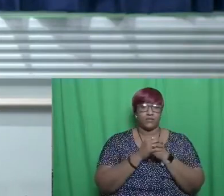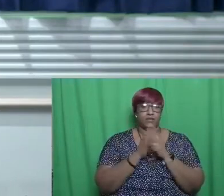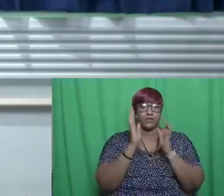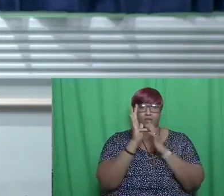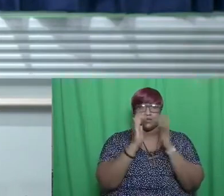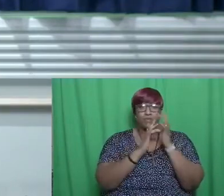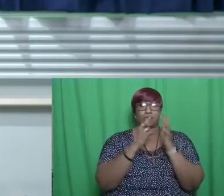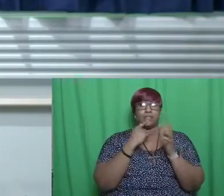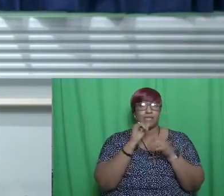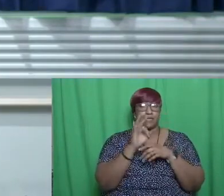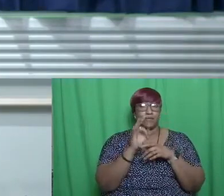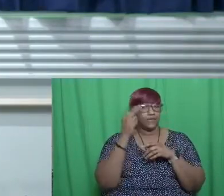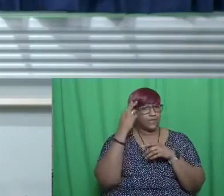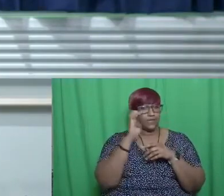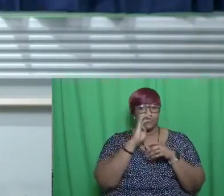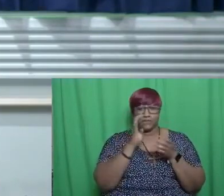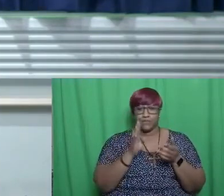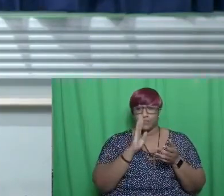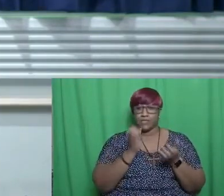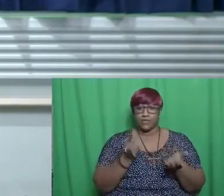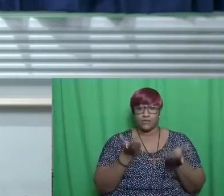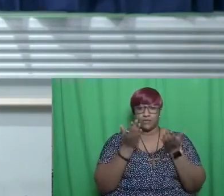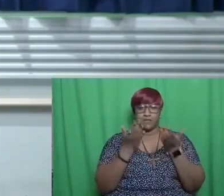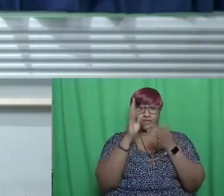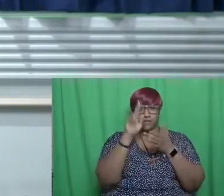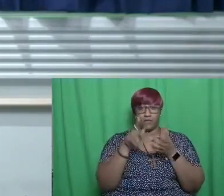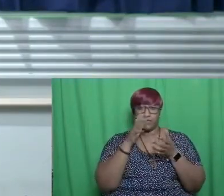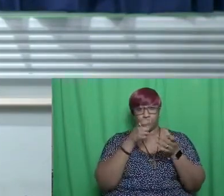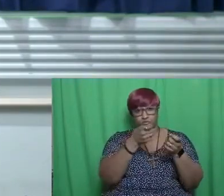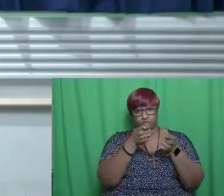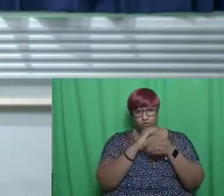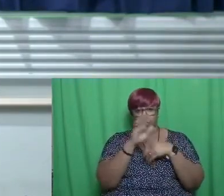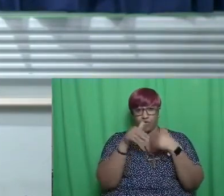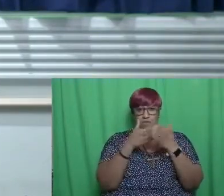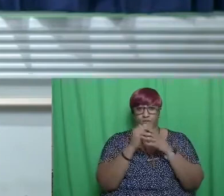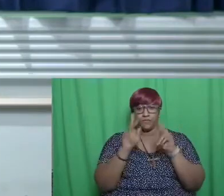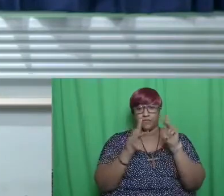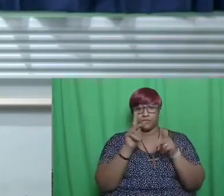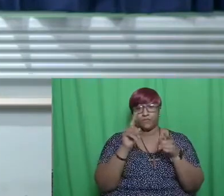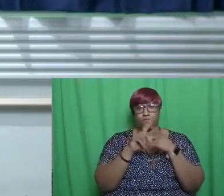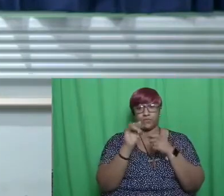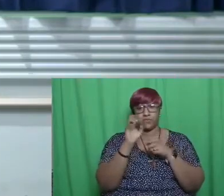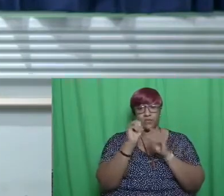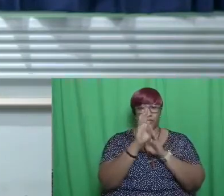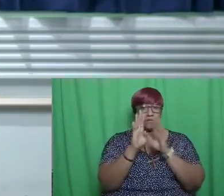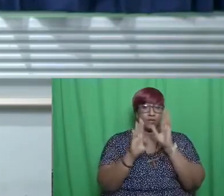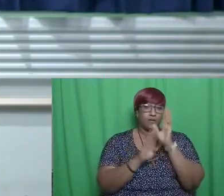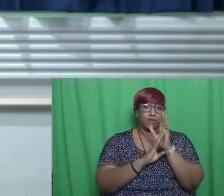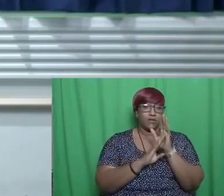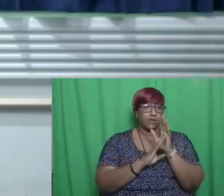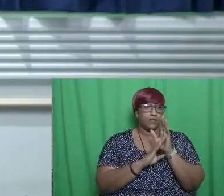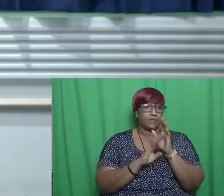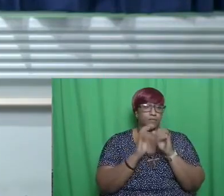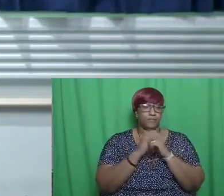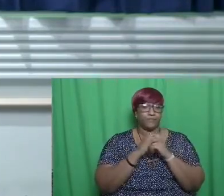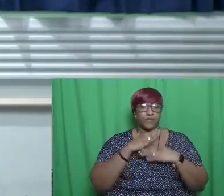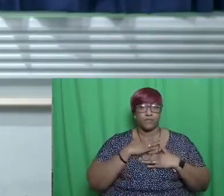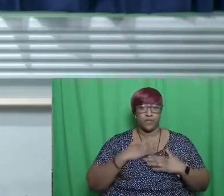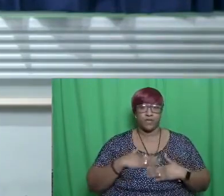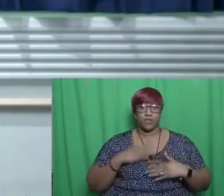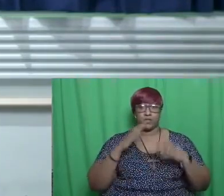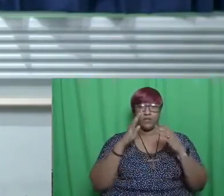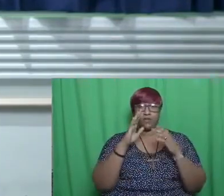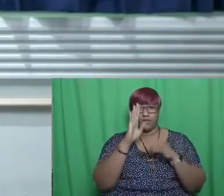Jesus said, if I be lifted up, I will draw men unto me. The body of Christ and the faith